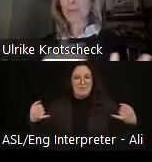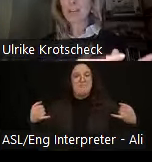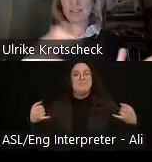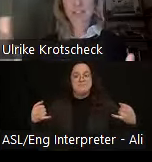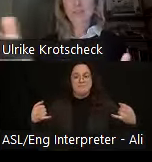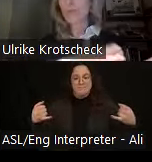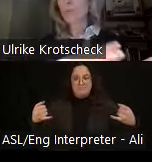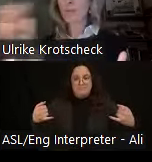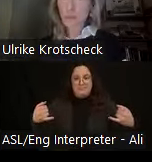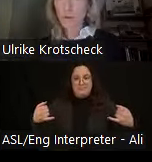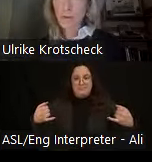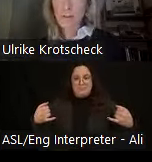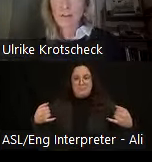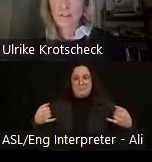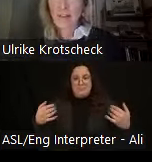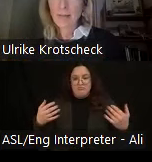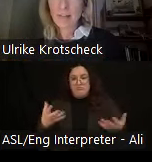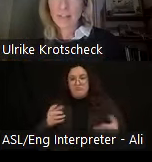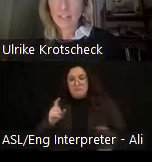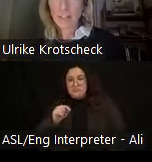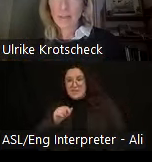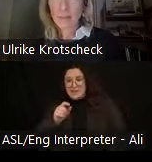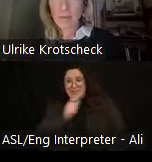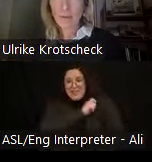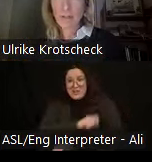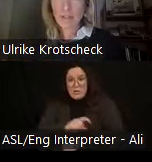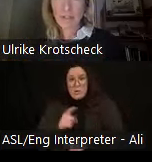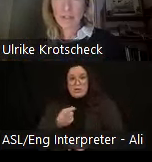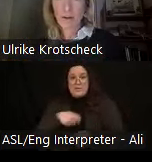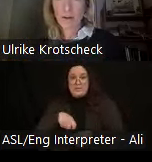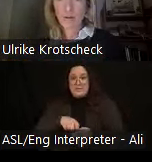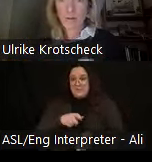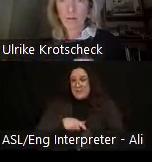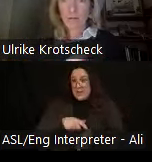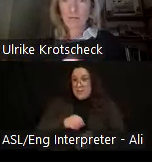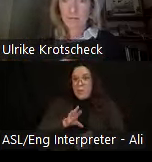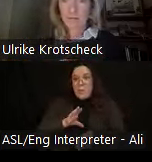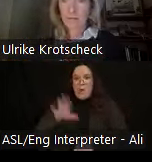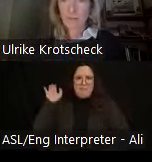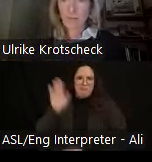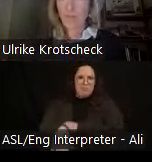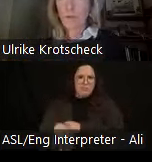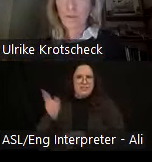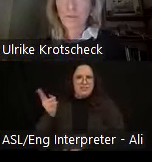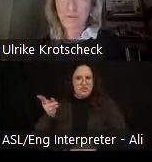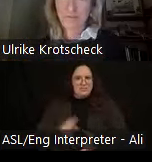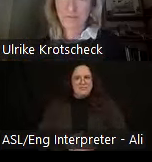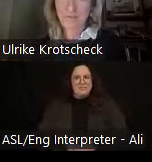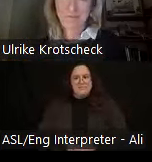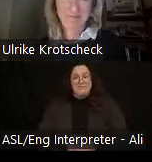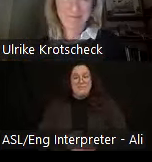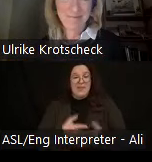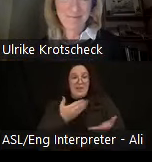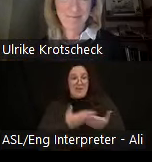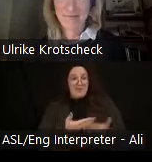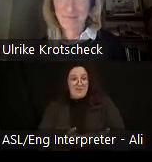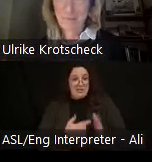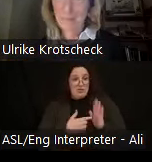Do you get tattoos only for a certain period of time in ancient Egypt, or is it all throughout? Essentially, our evidence